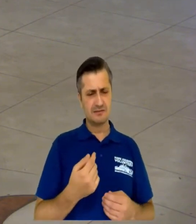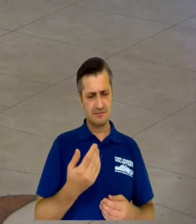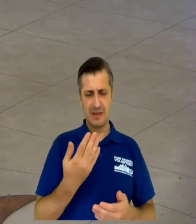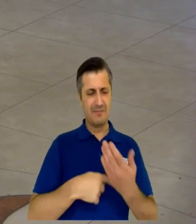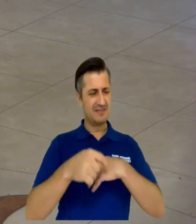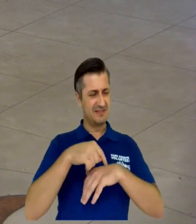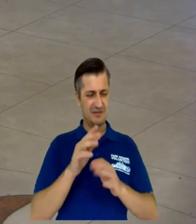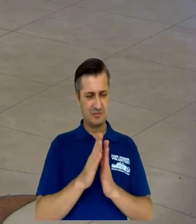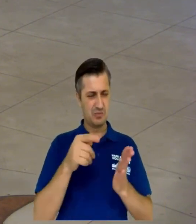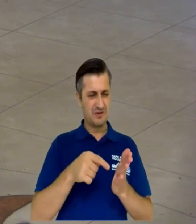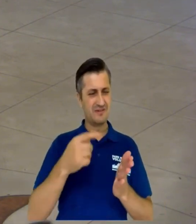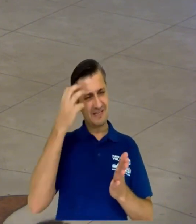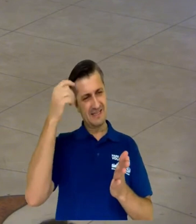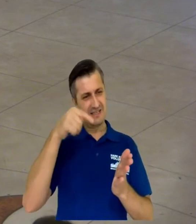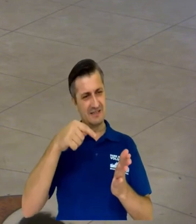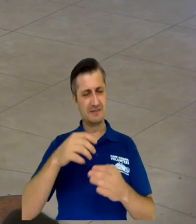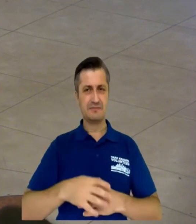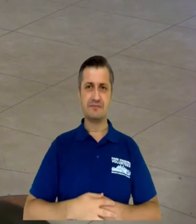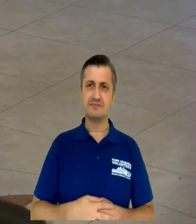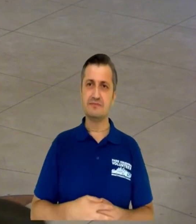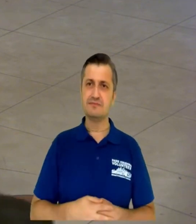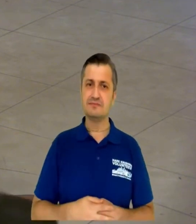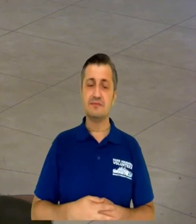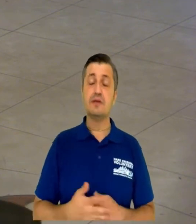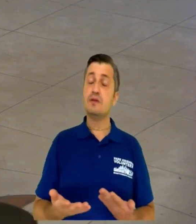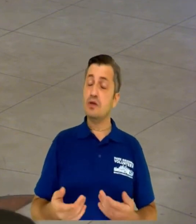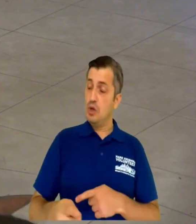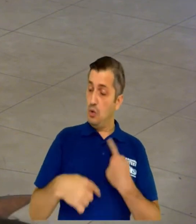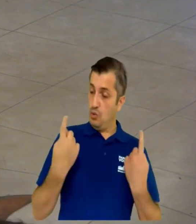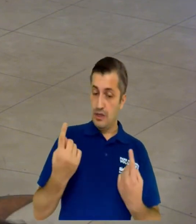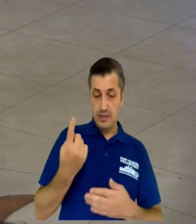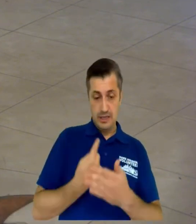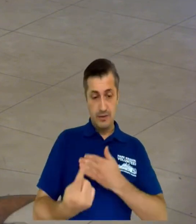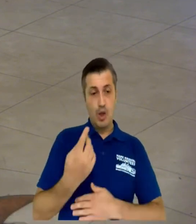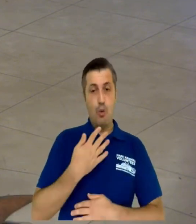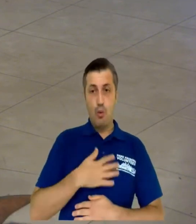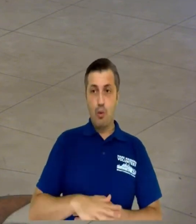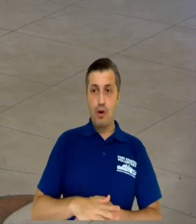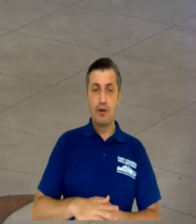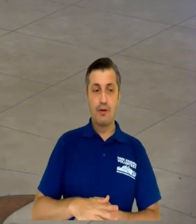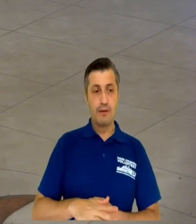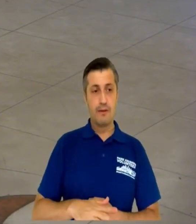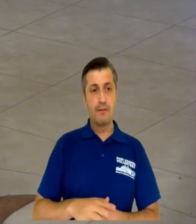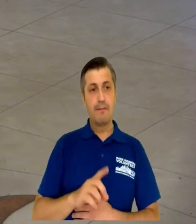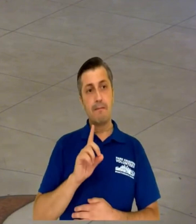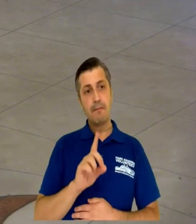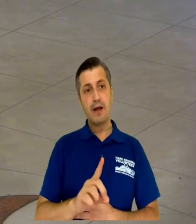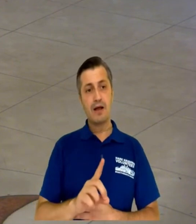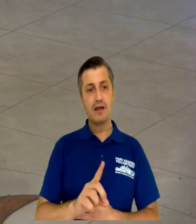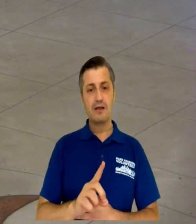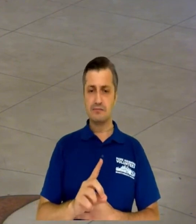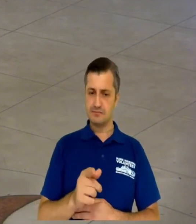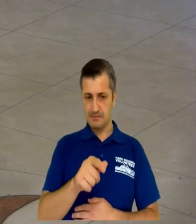So we all want to attain independence, but when all these personalities try to become independent,